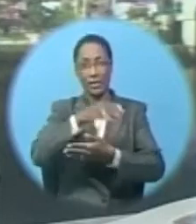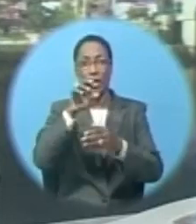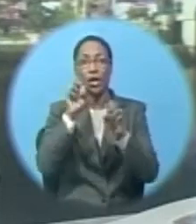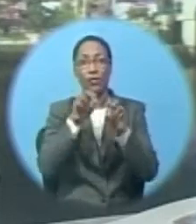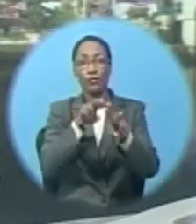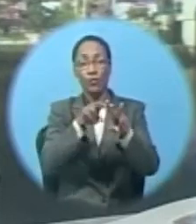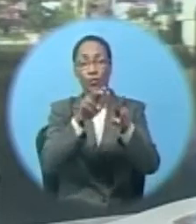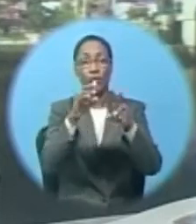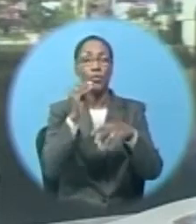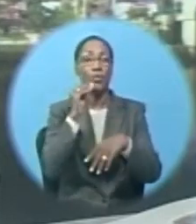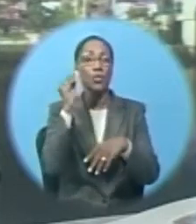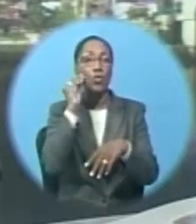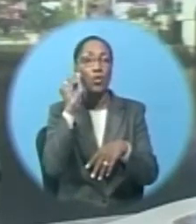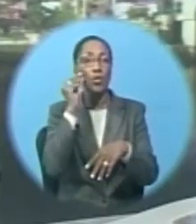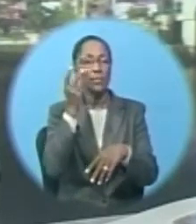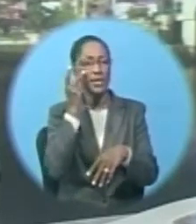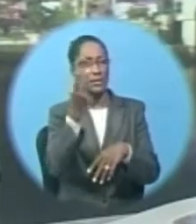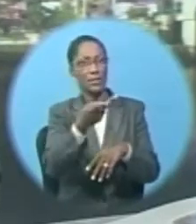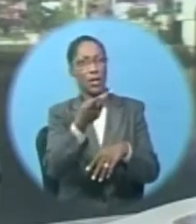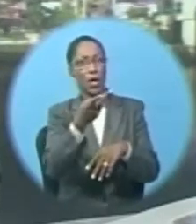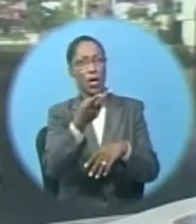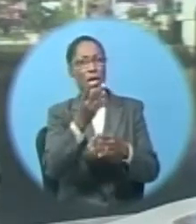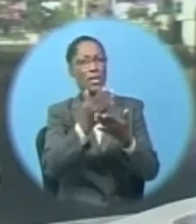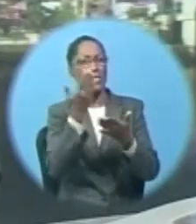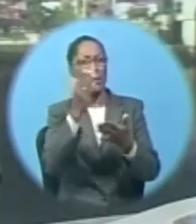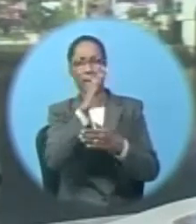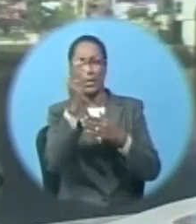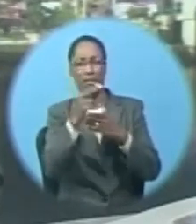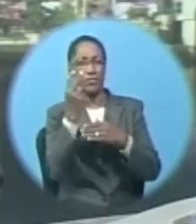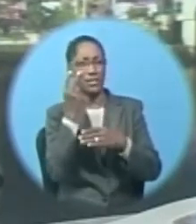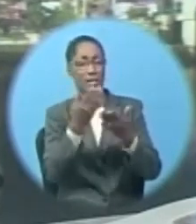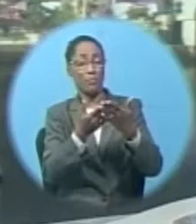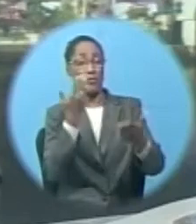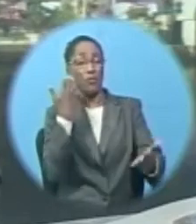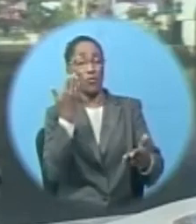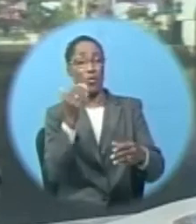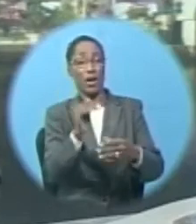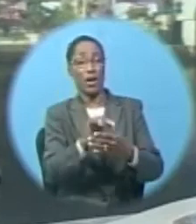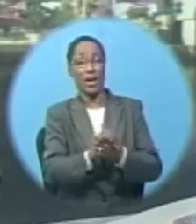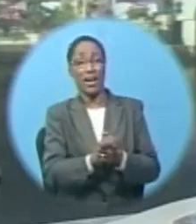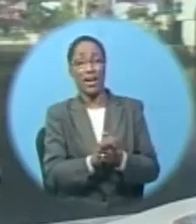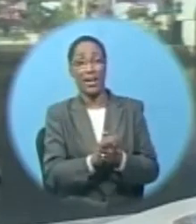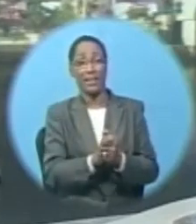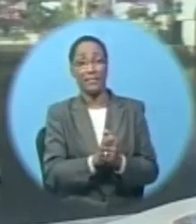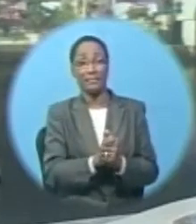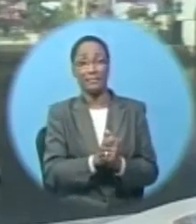and curious onlookers saw something they've never seen before in Barbados.